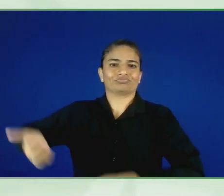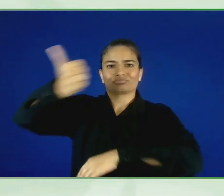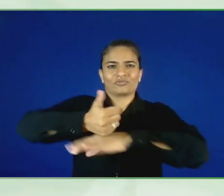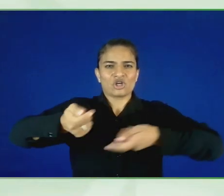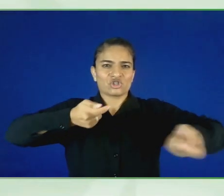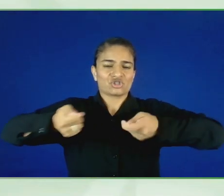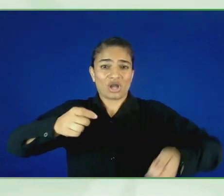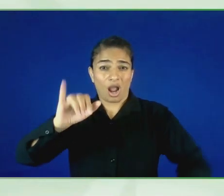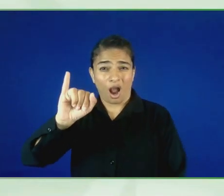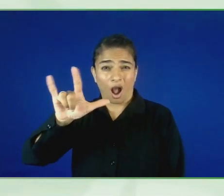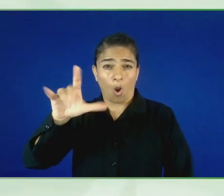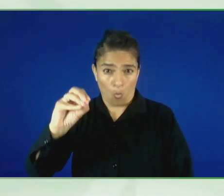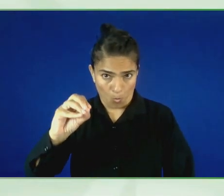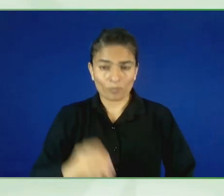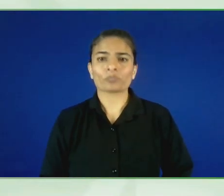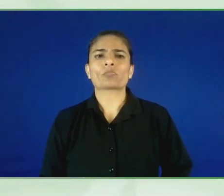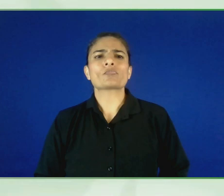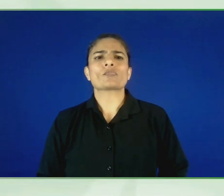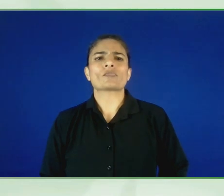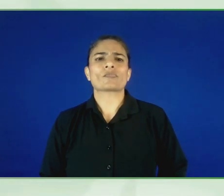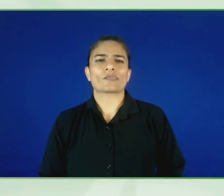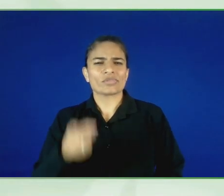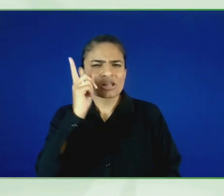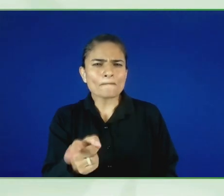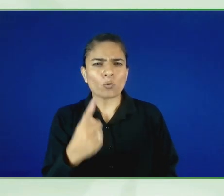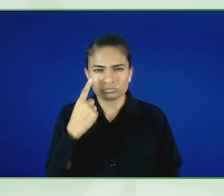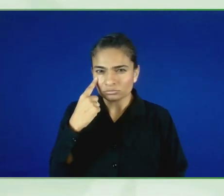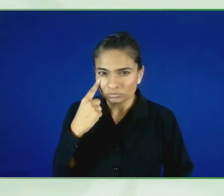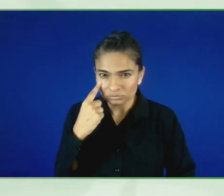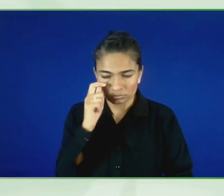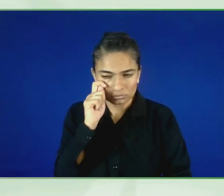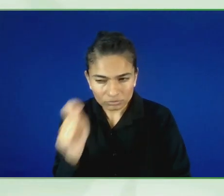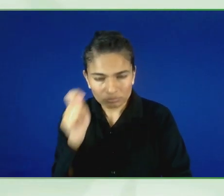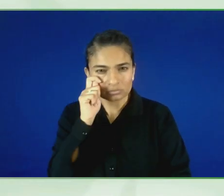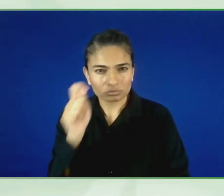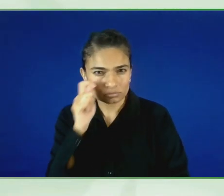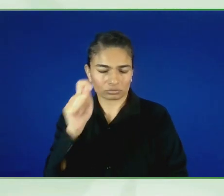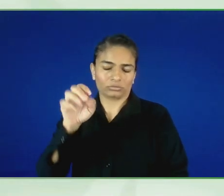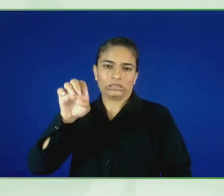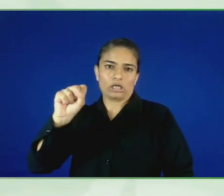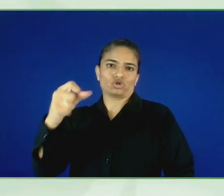Jürgen's panel. I think it's really important, clearly, that we have that accountability.